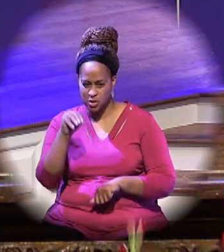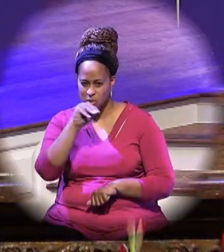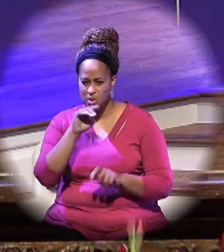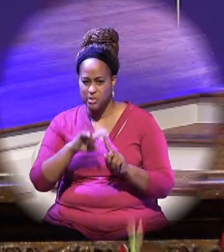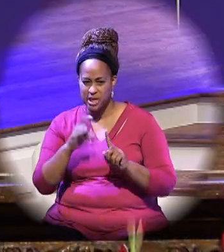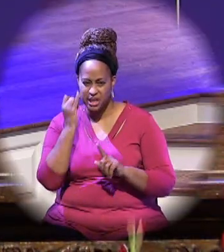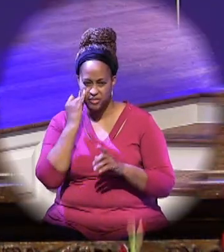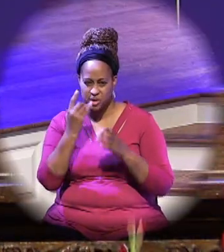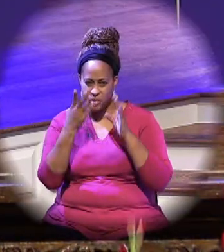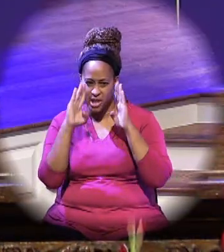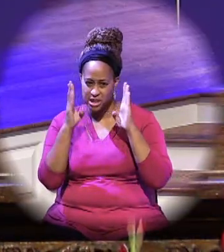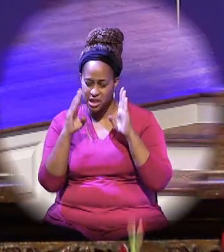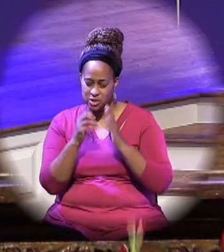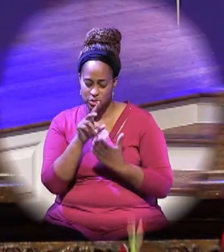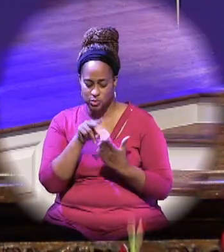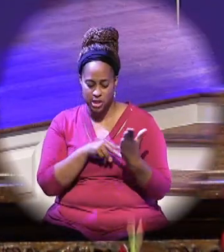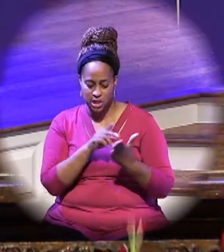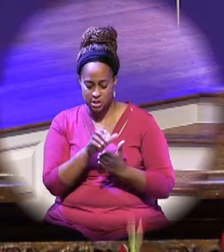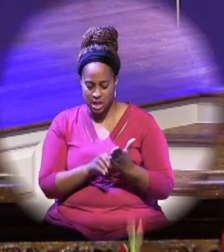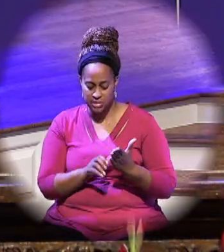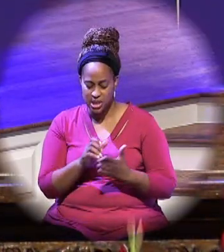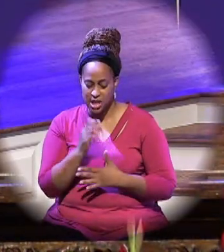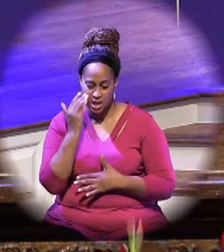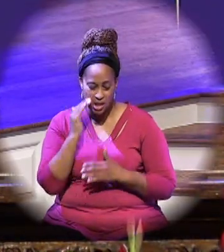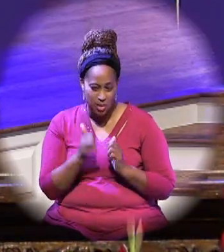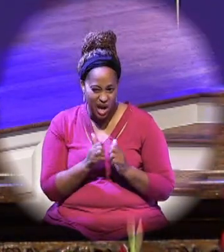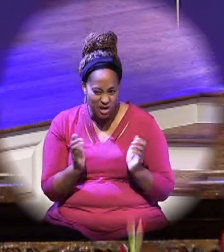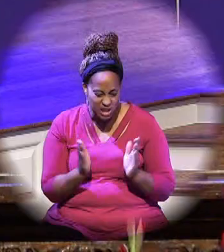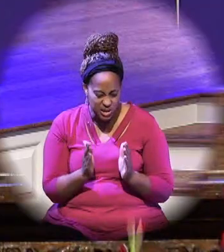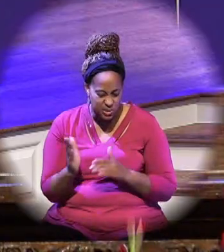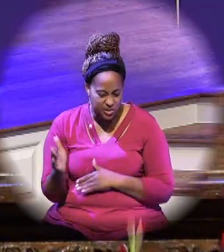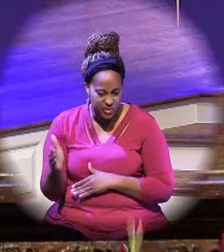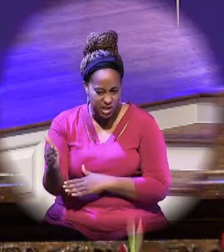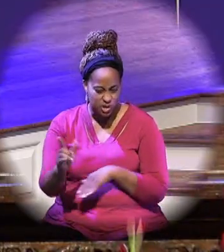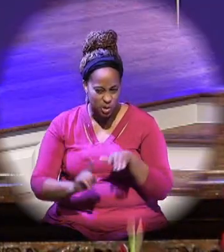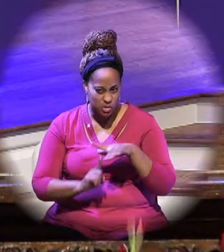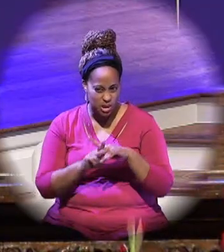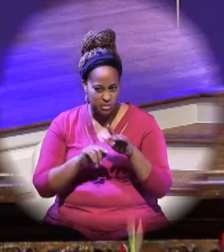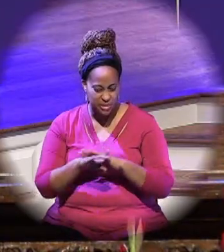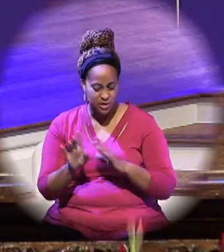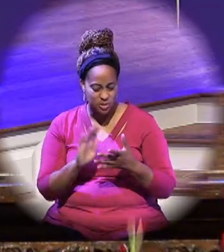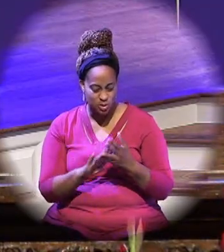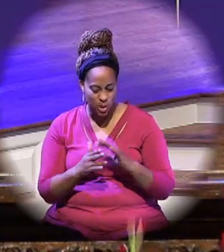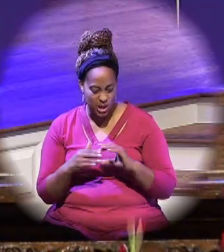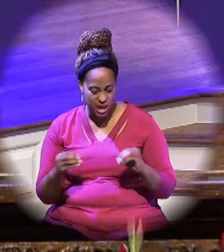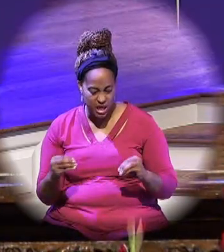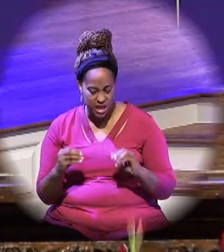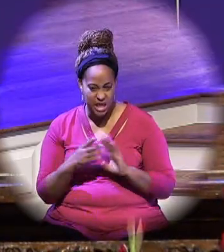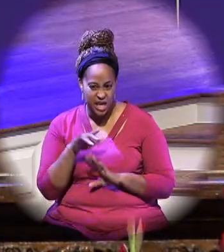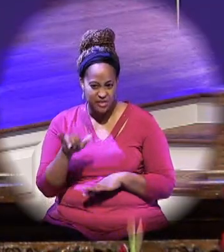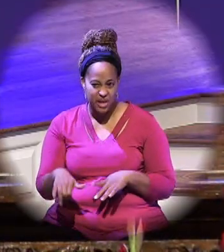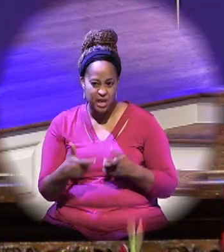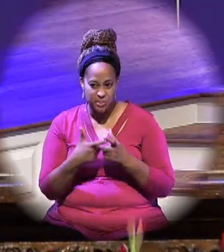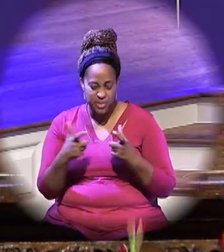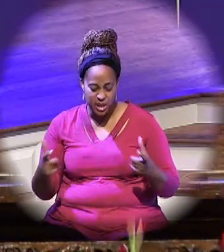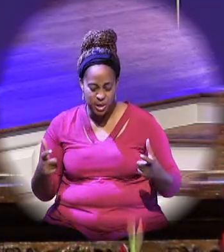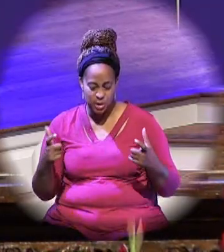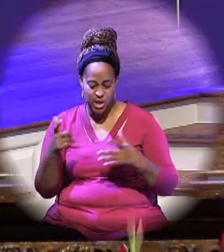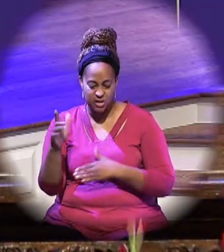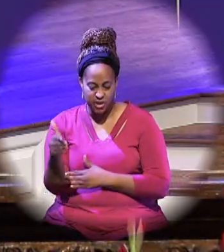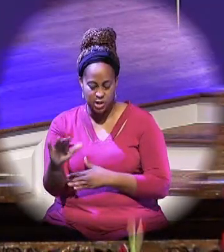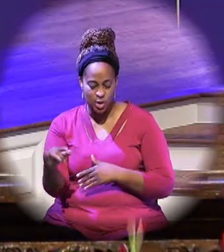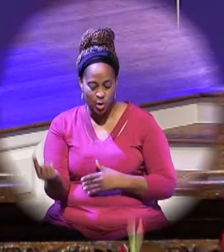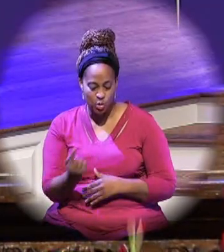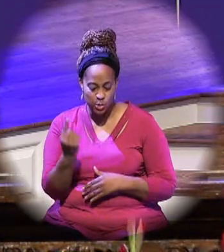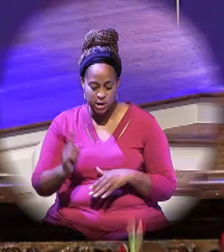paid attention to us reading the chapter, do you know how little the fish actually shows up in the story? That big, great fish only